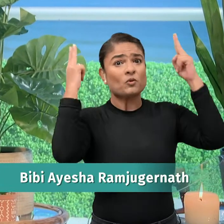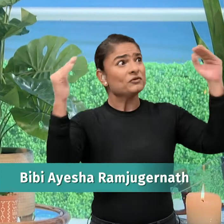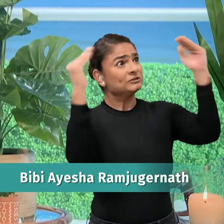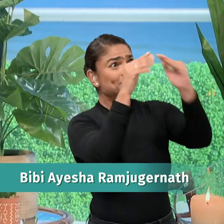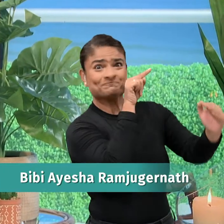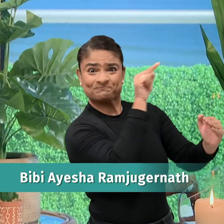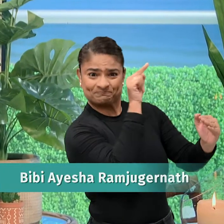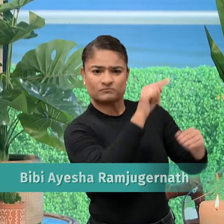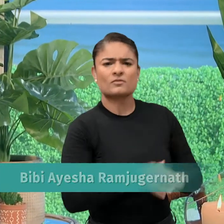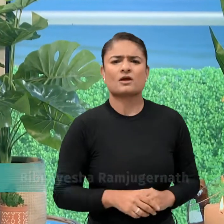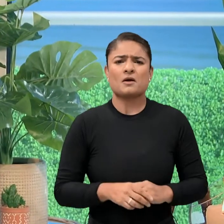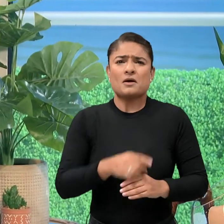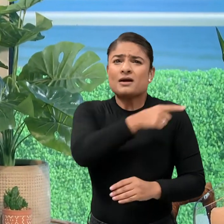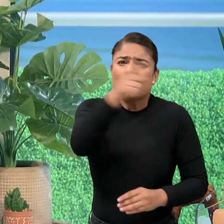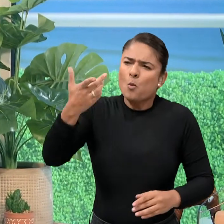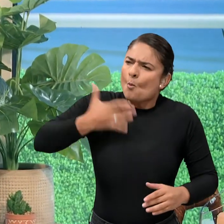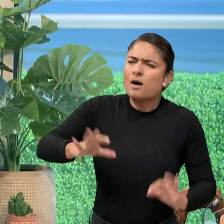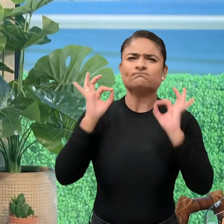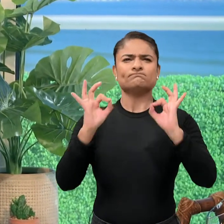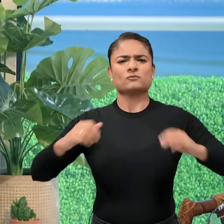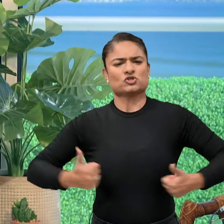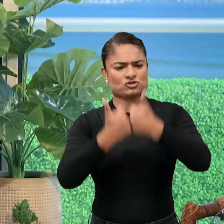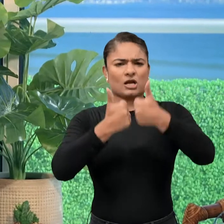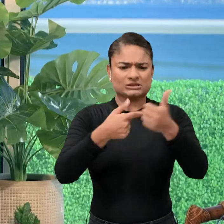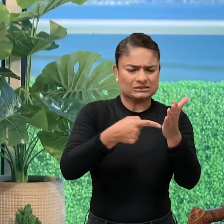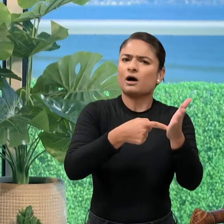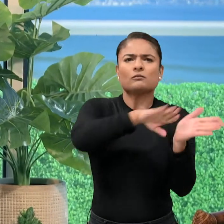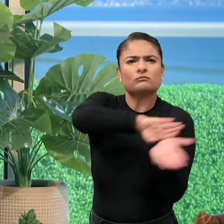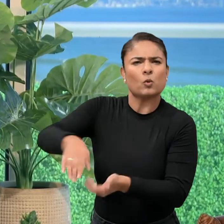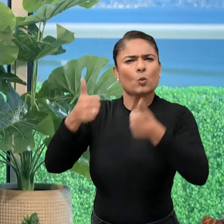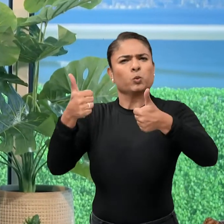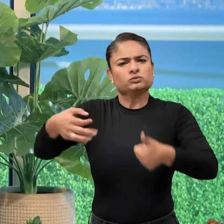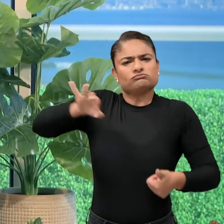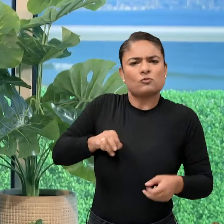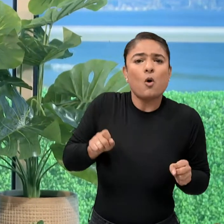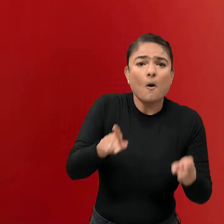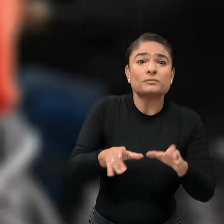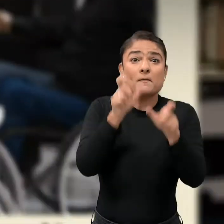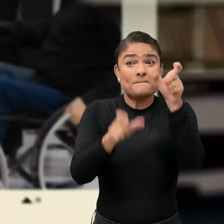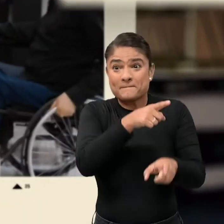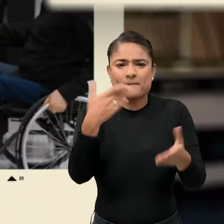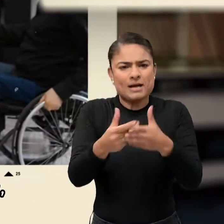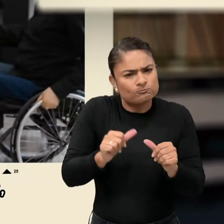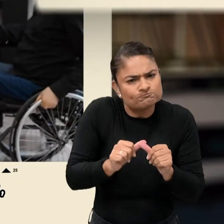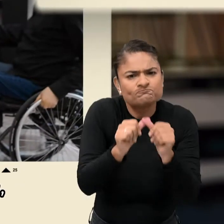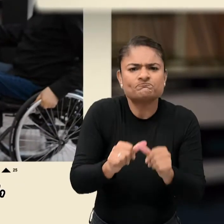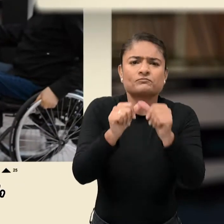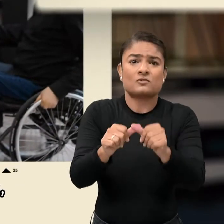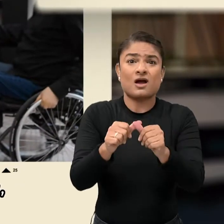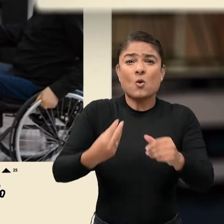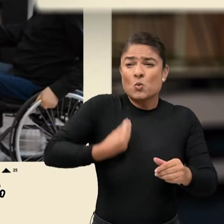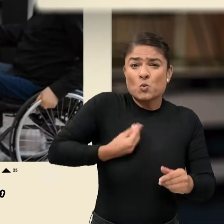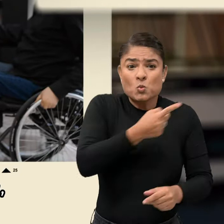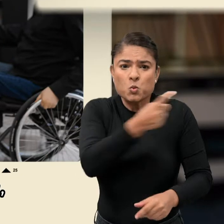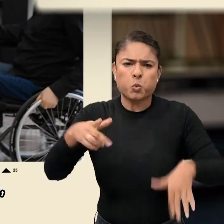tertiary qualification have a significantly better chance of benefiting from sustainable work opportunities. Taking the high